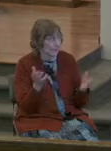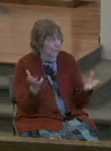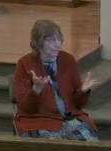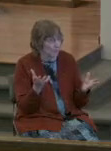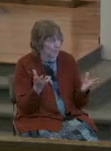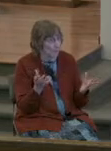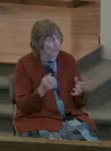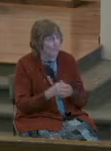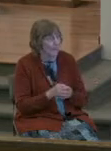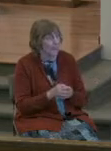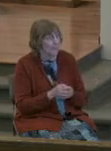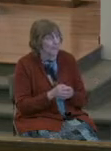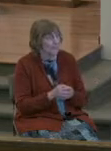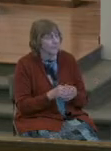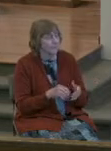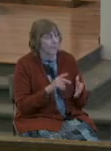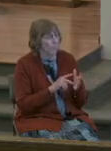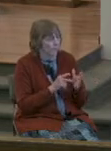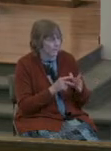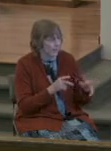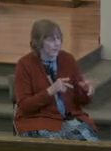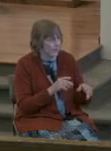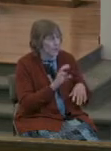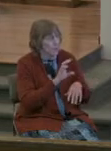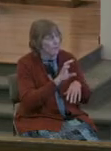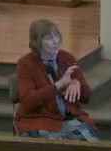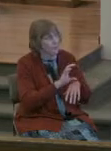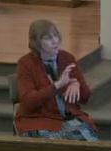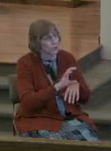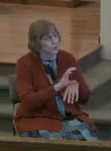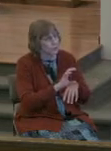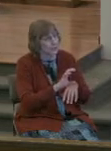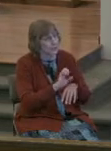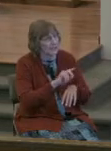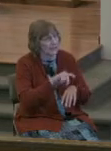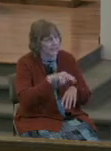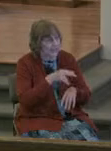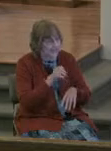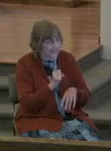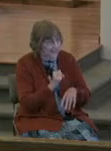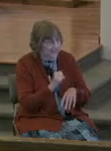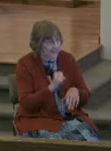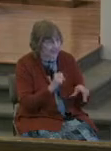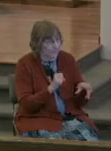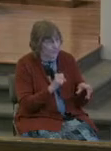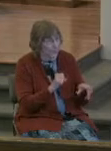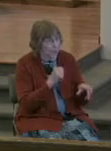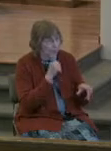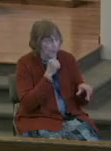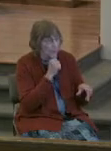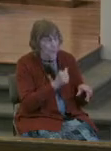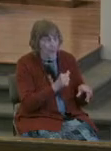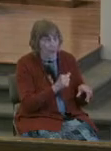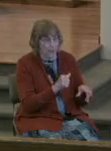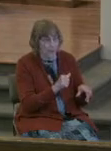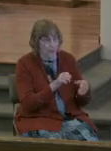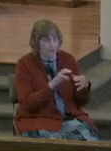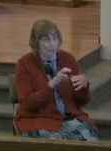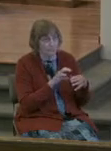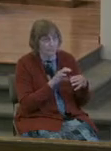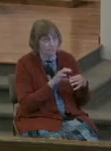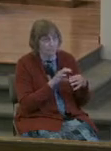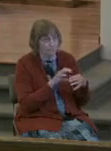some people may debate what that means. But let me just submit to you this. That church was a good church with good